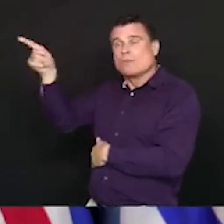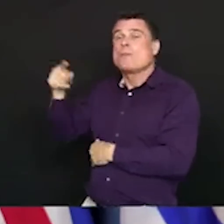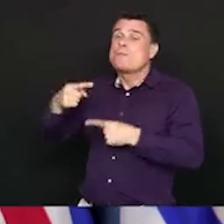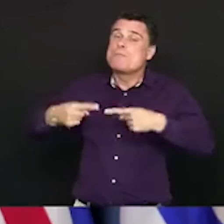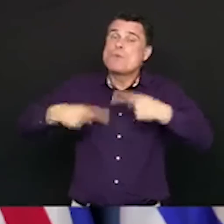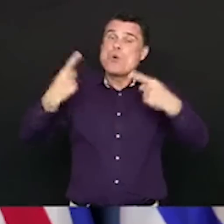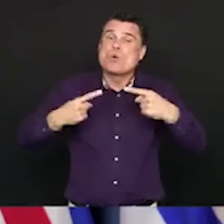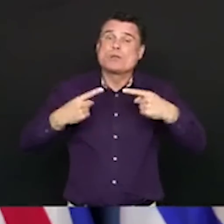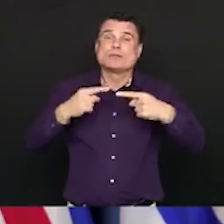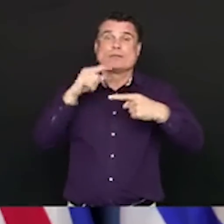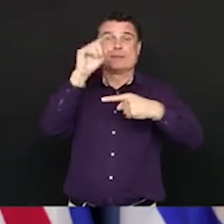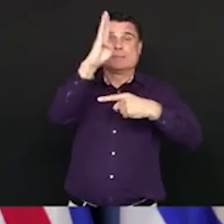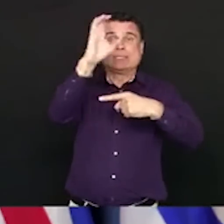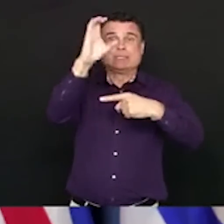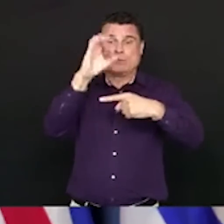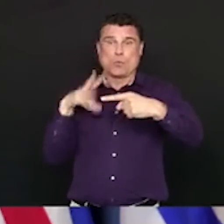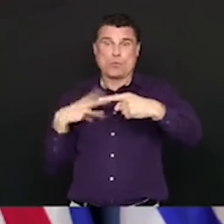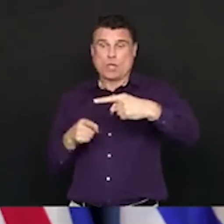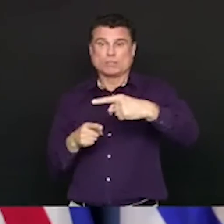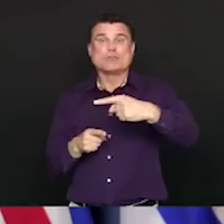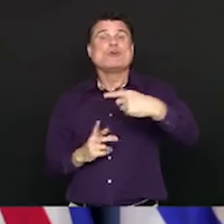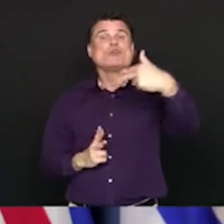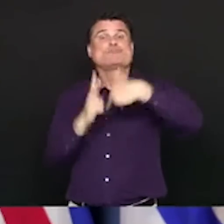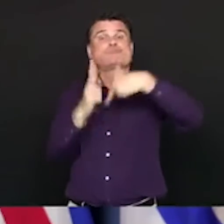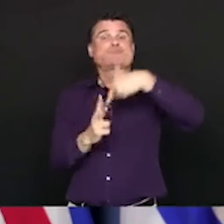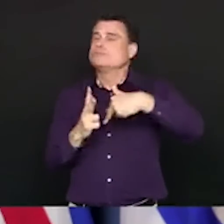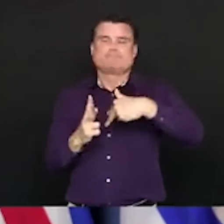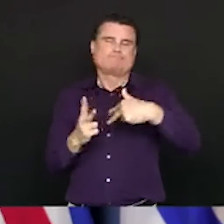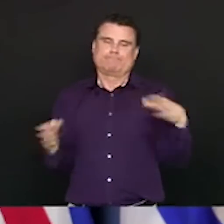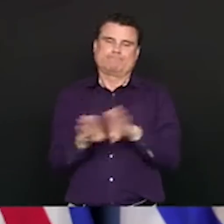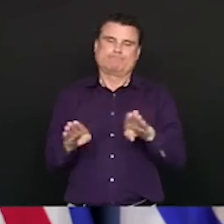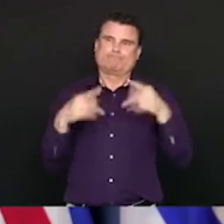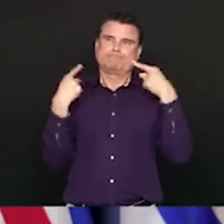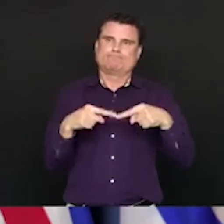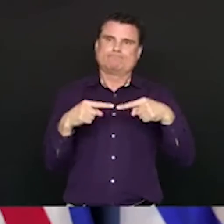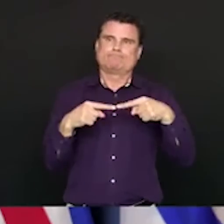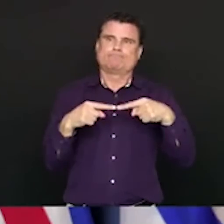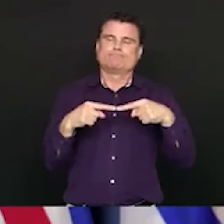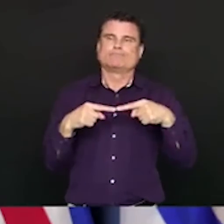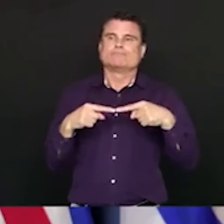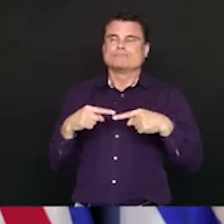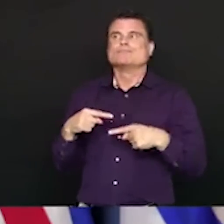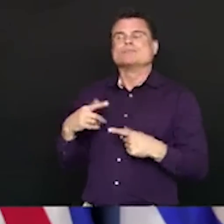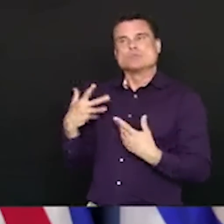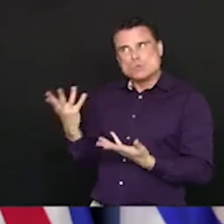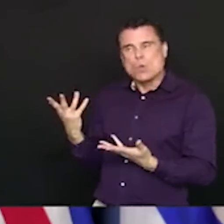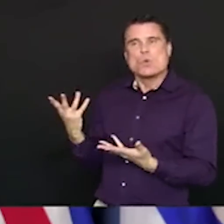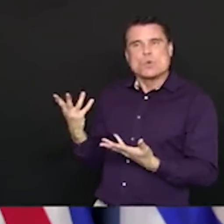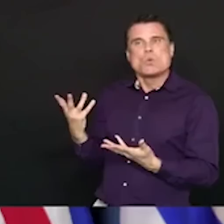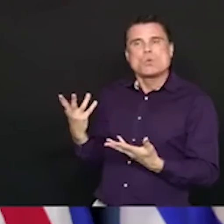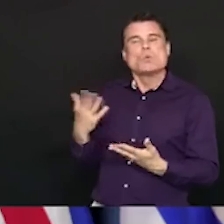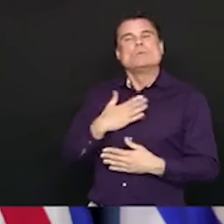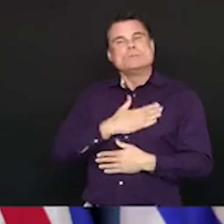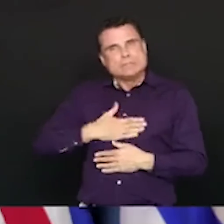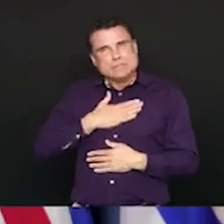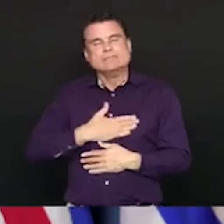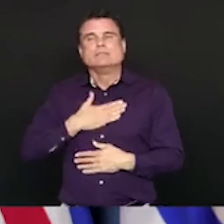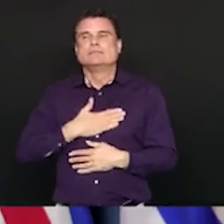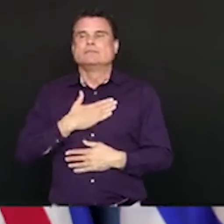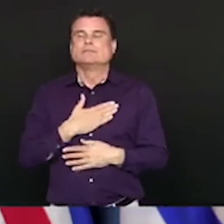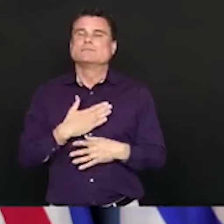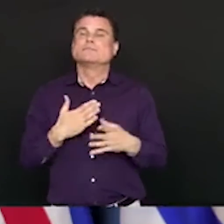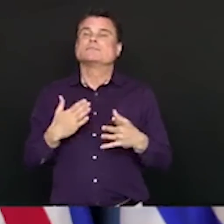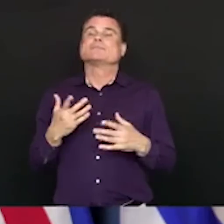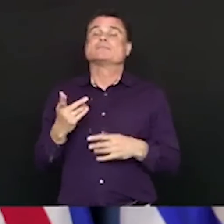points in Quebec and Ontario, so that we don't have to cross-reference flights from, connecting flights